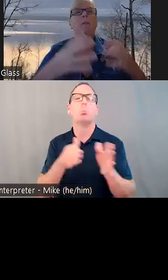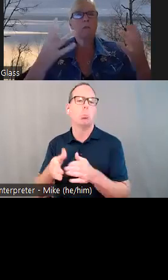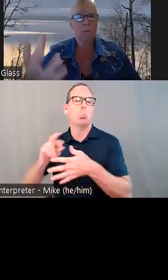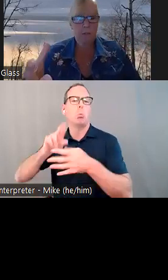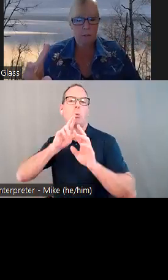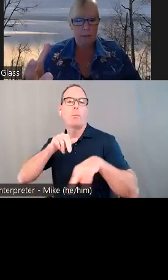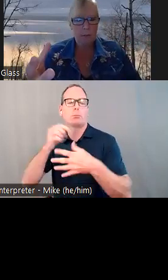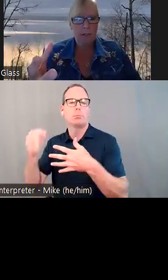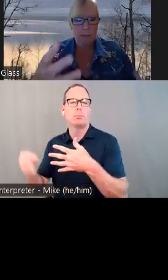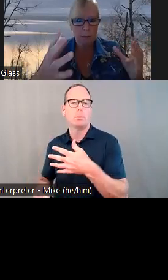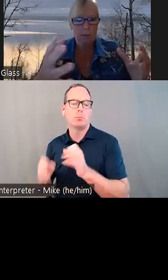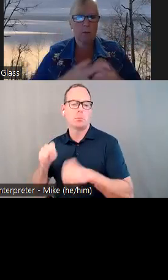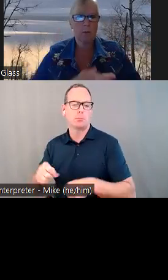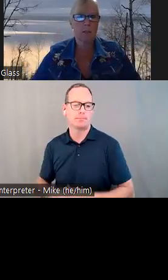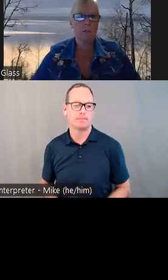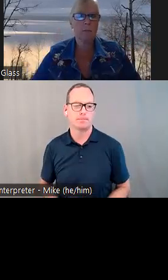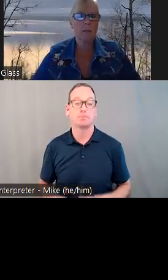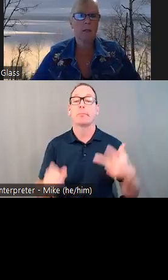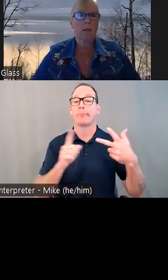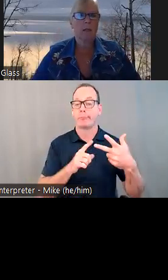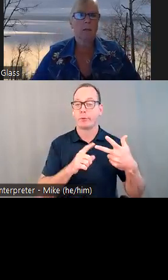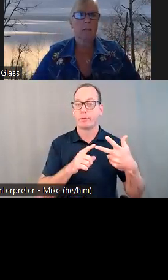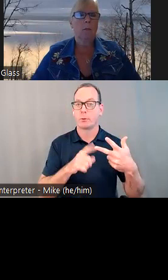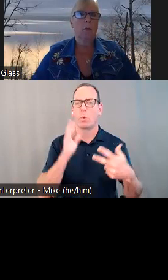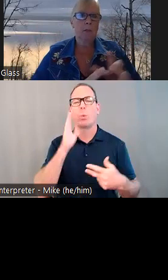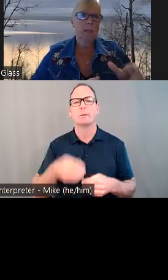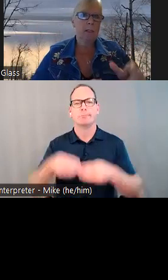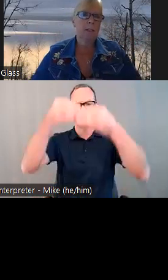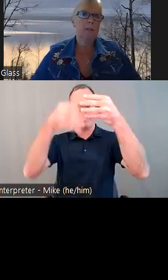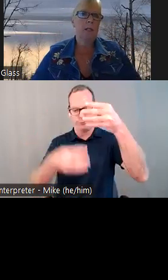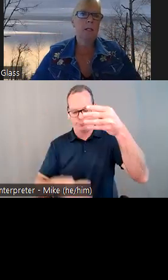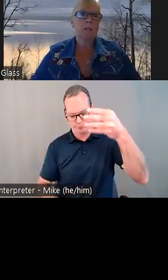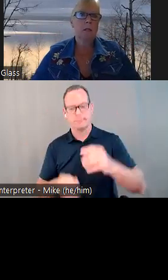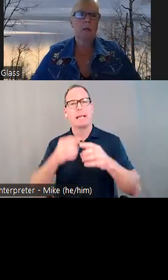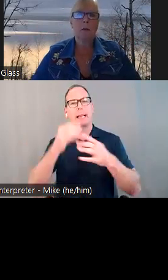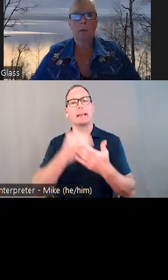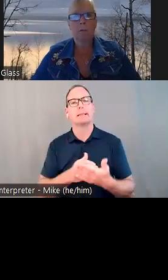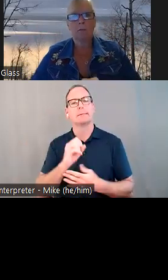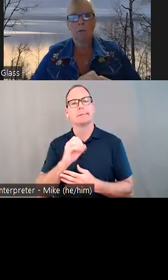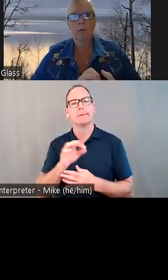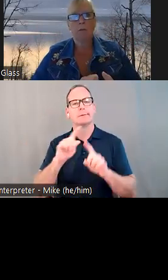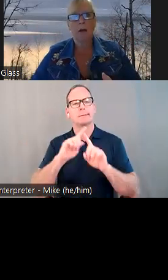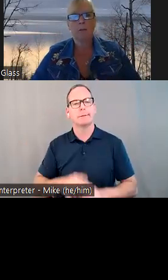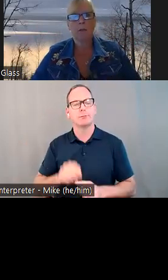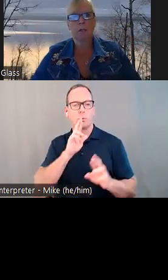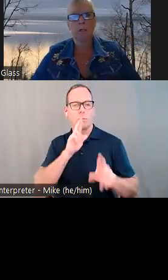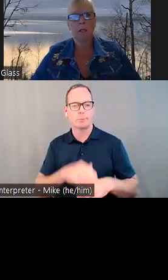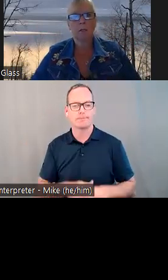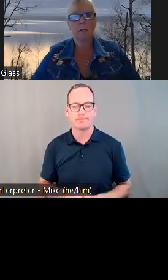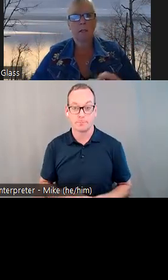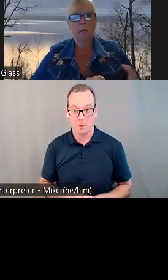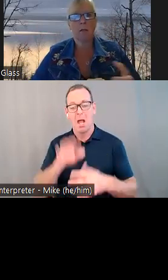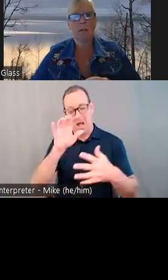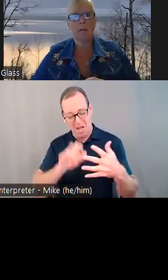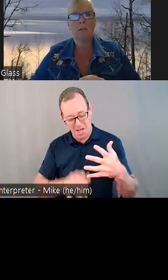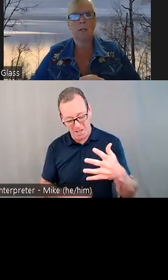all of the reports that are available in CAMS. I'll show you a list of them. But what we're really here to do today is to talk about number 4 and 5. So to take, as I